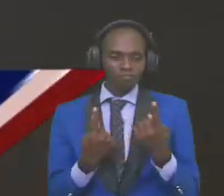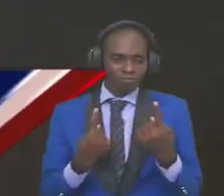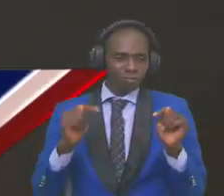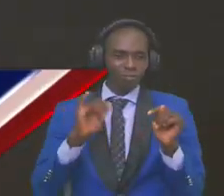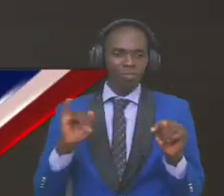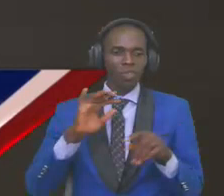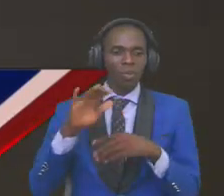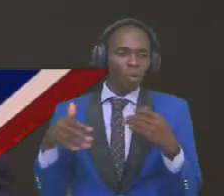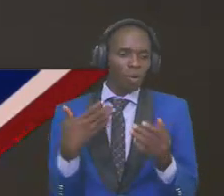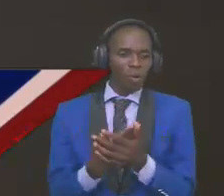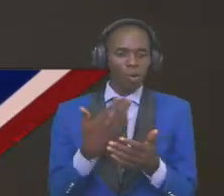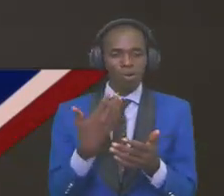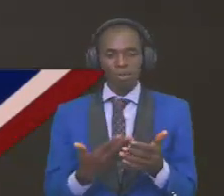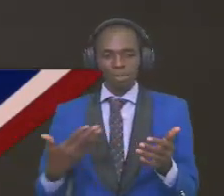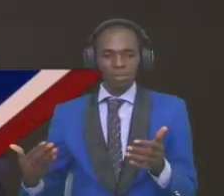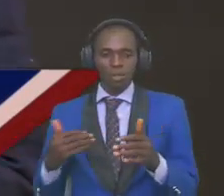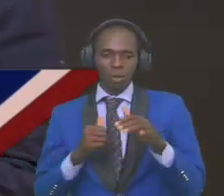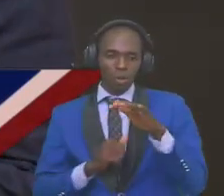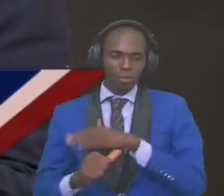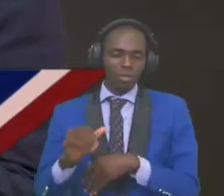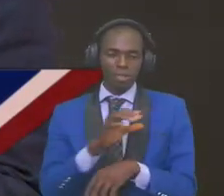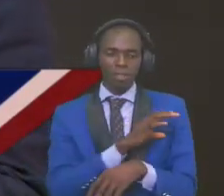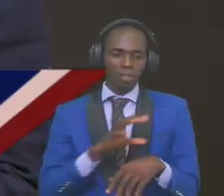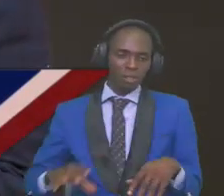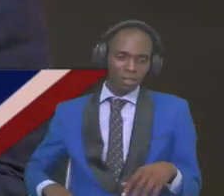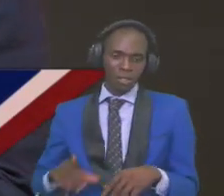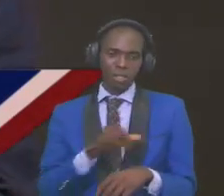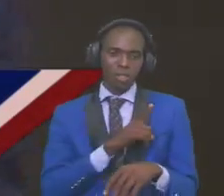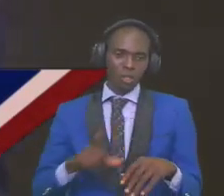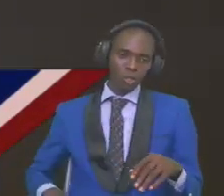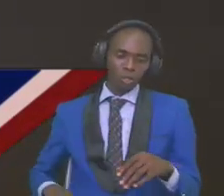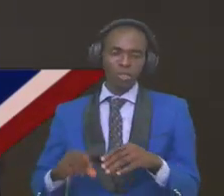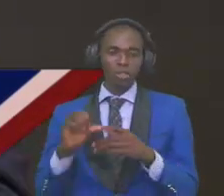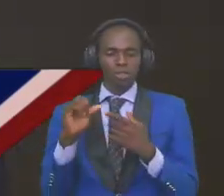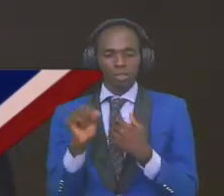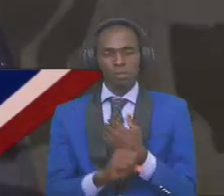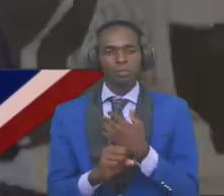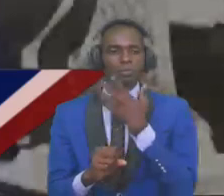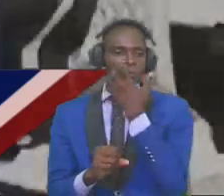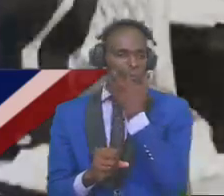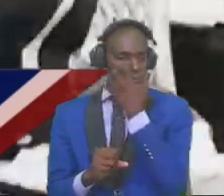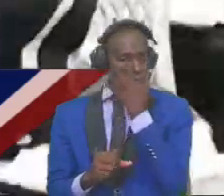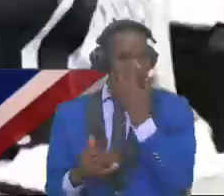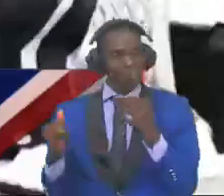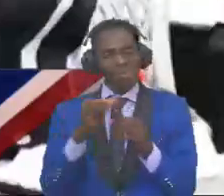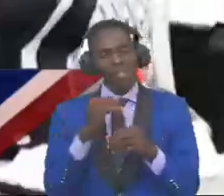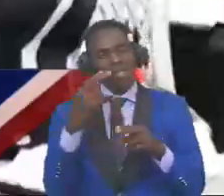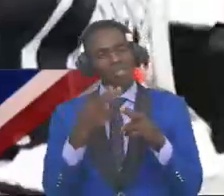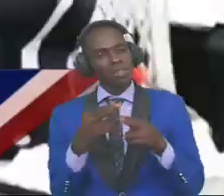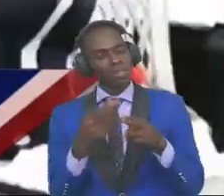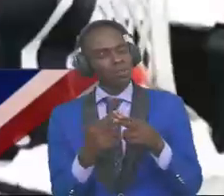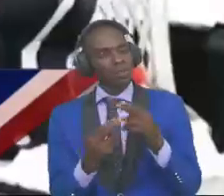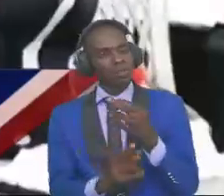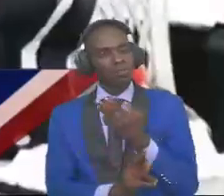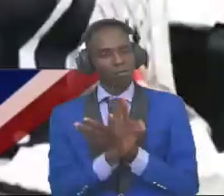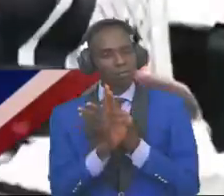dare. You dare. There is a level, a measure of risk there. There is